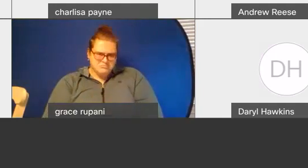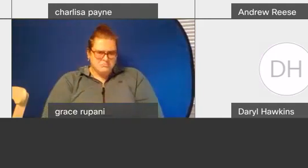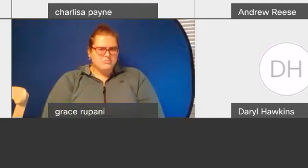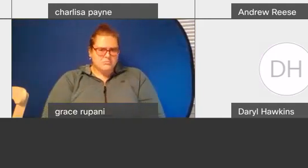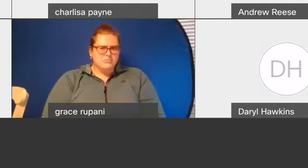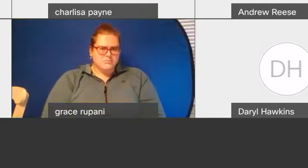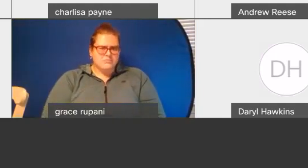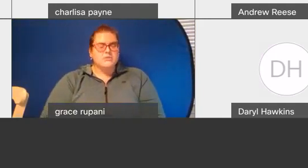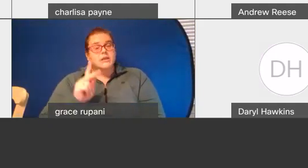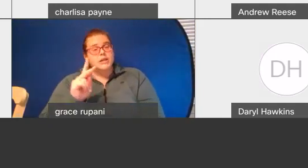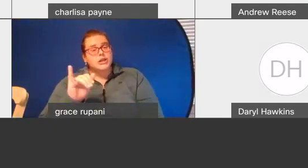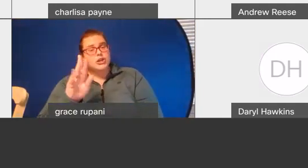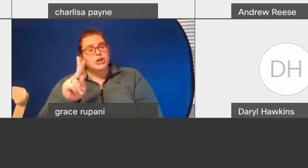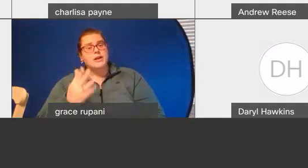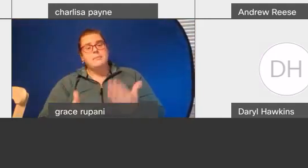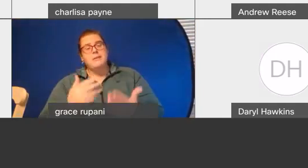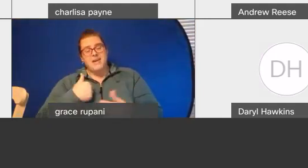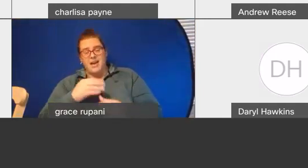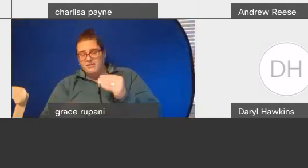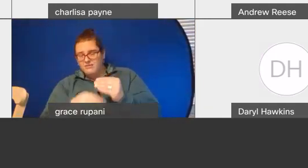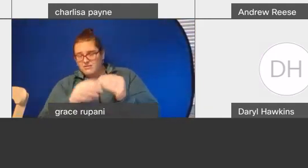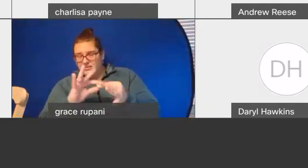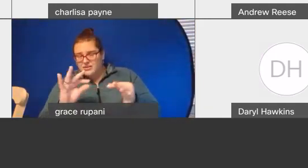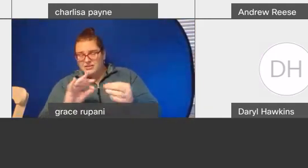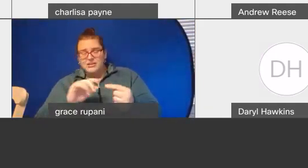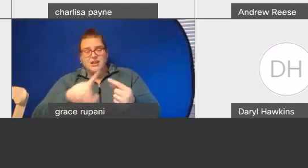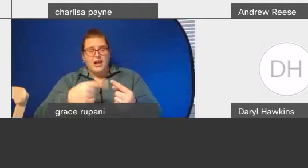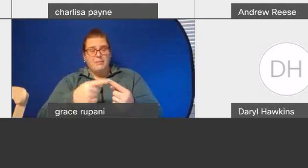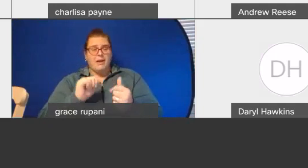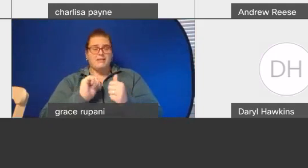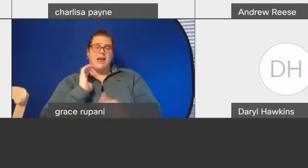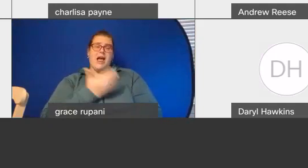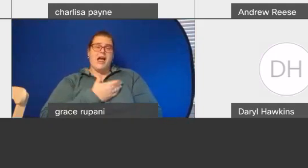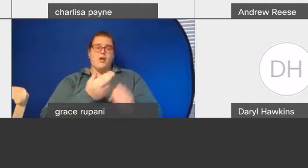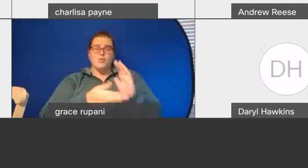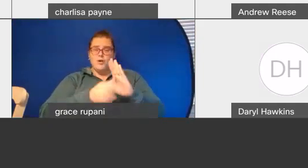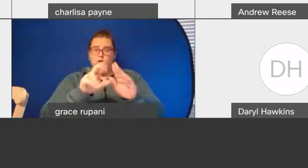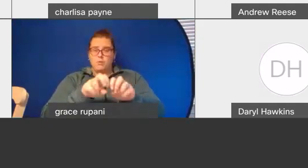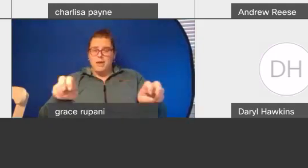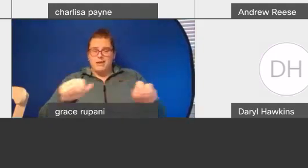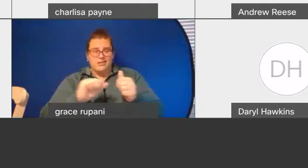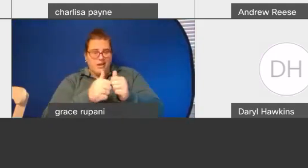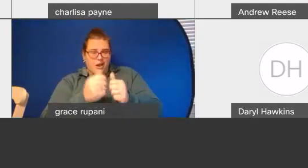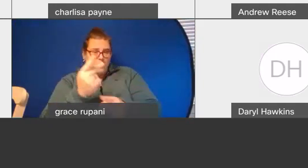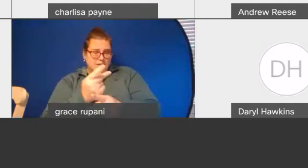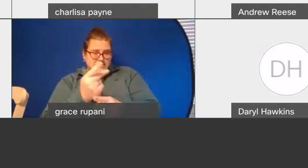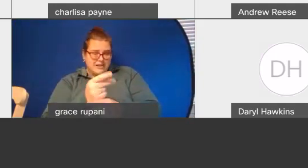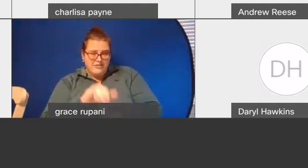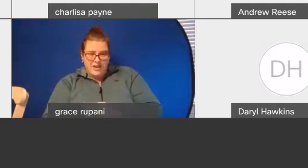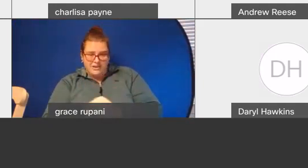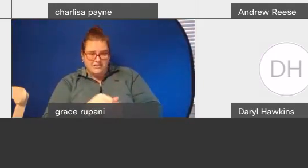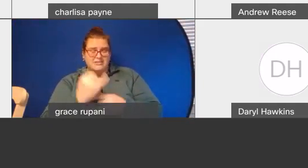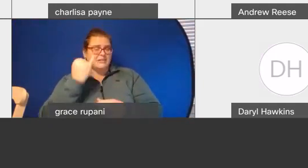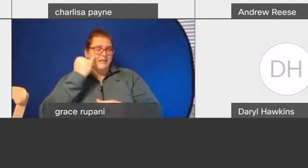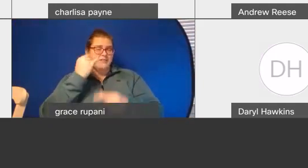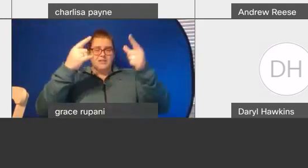Kirk may have some comment on how our review panel would handle it if a provider was implementing a testing regimen that's